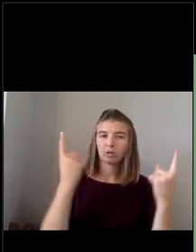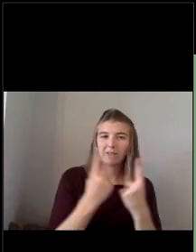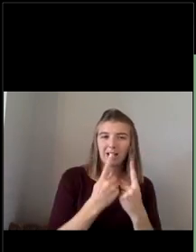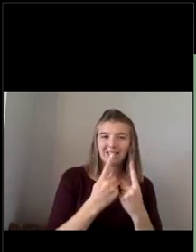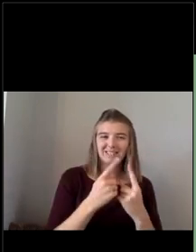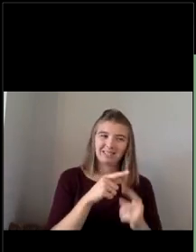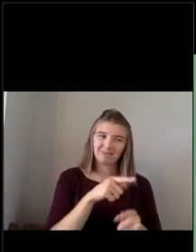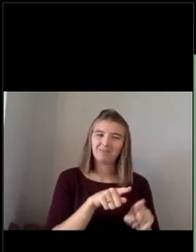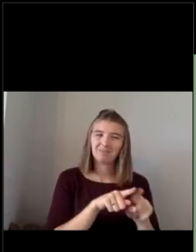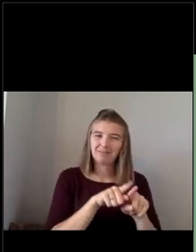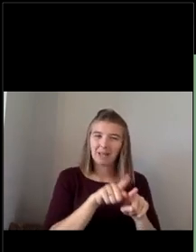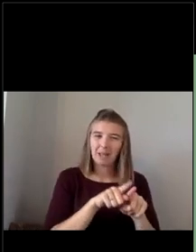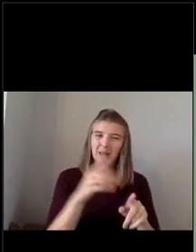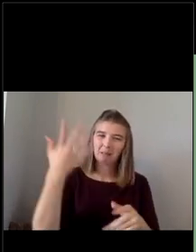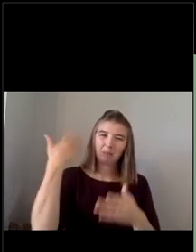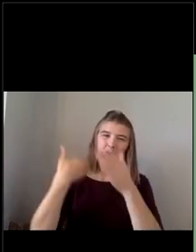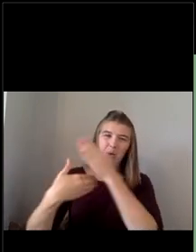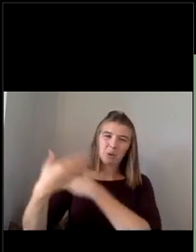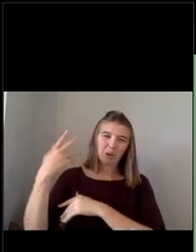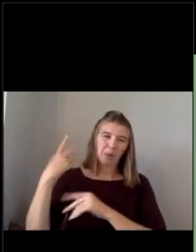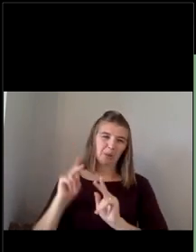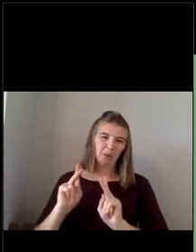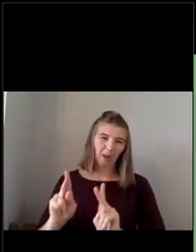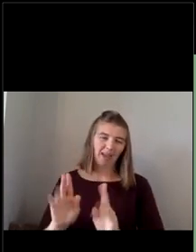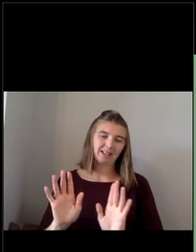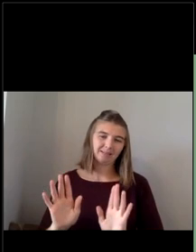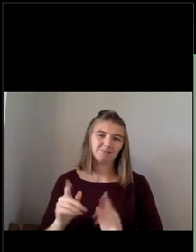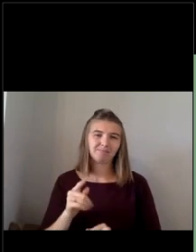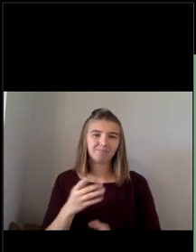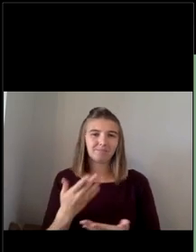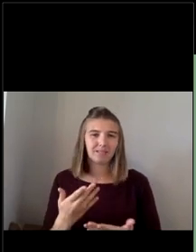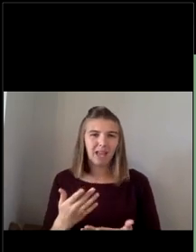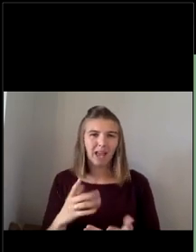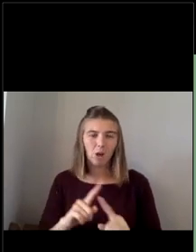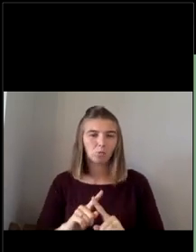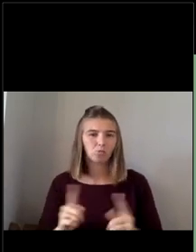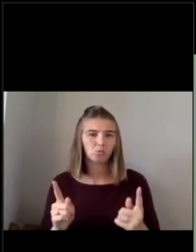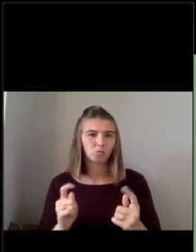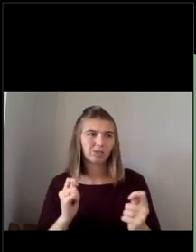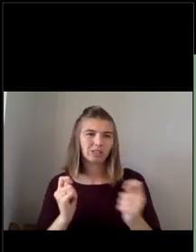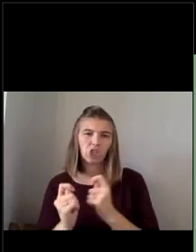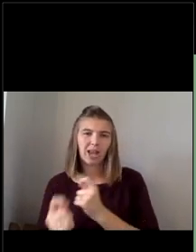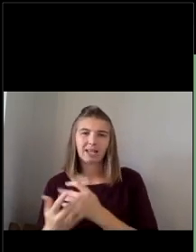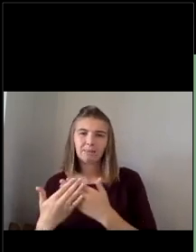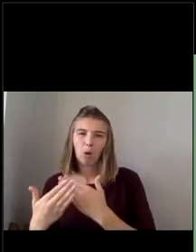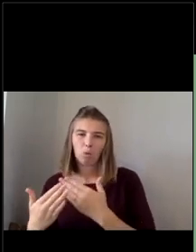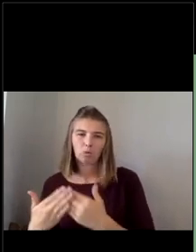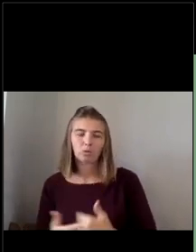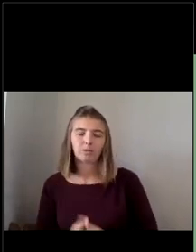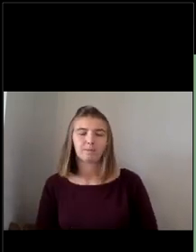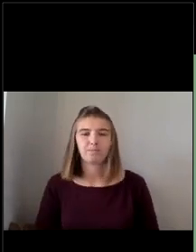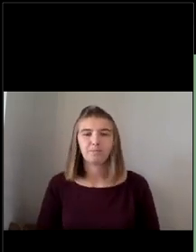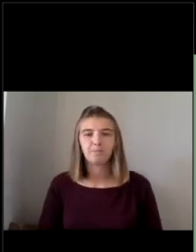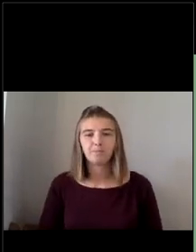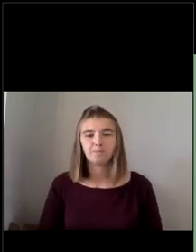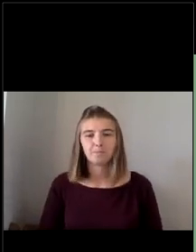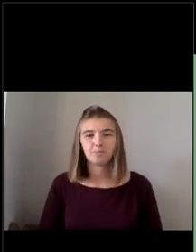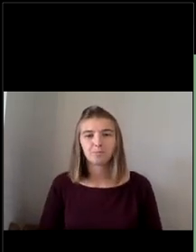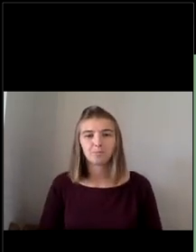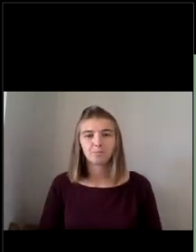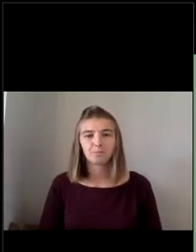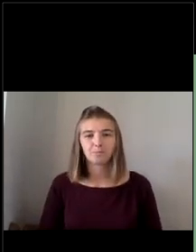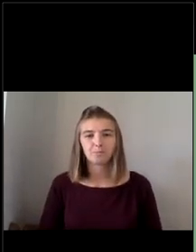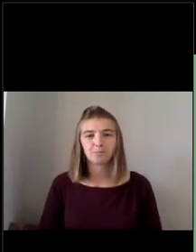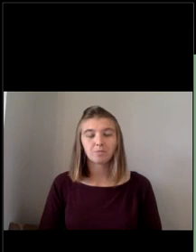that come from, you know, economically challenged backgrounds are also perhaps the first ones to ever go to university in